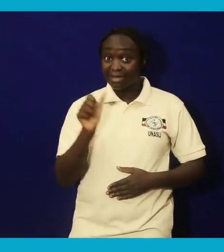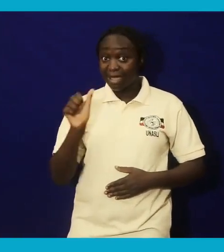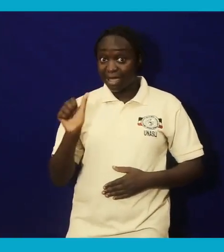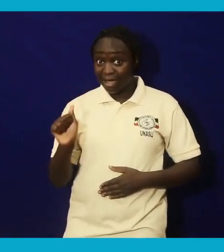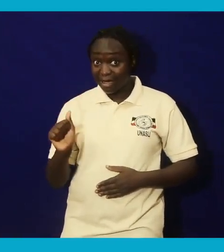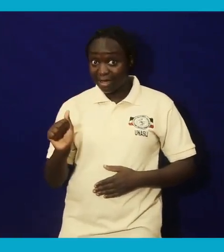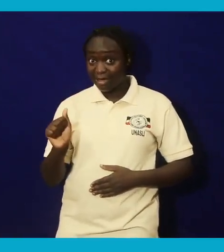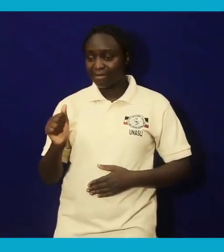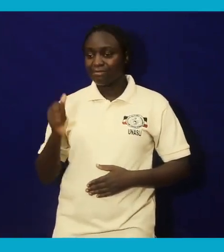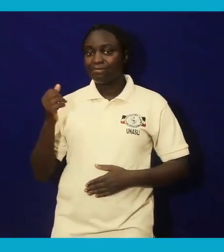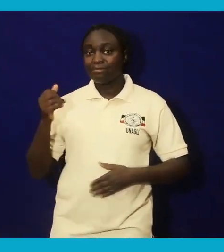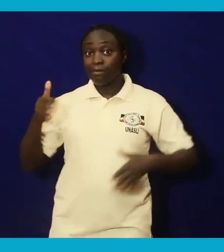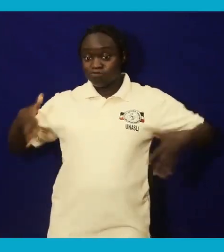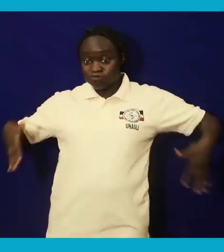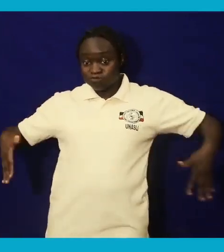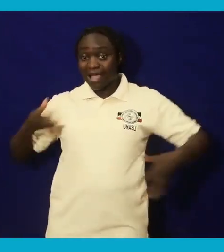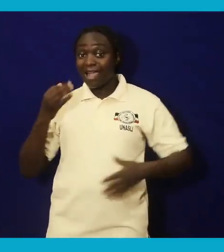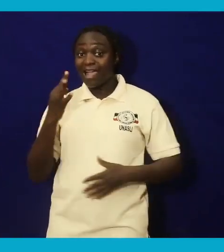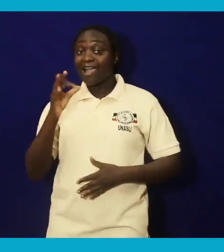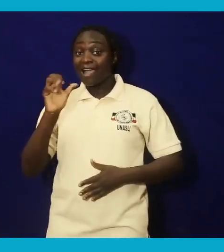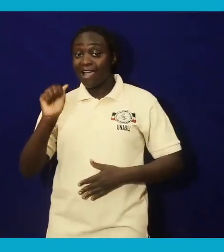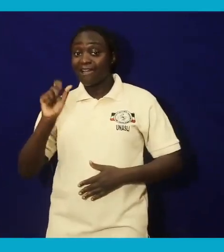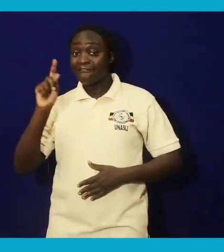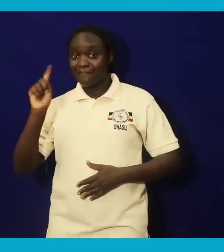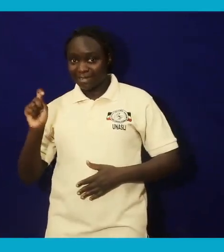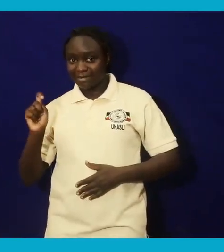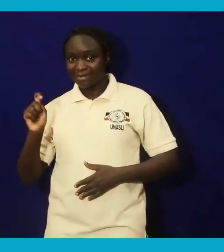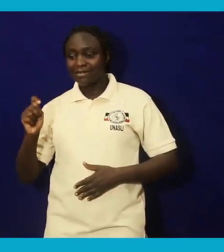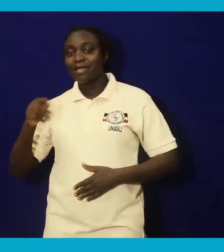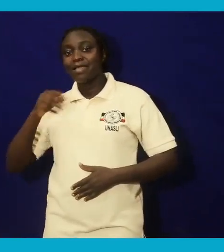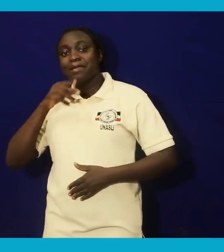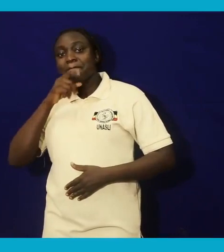Can you check and see? Father